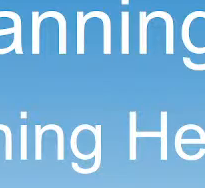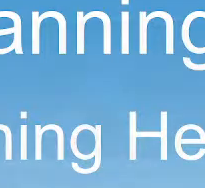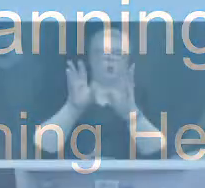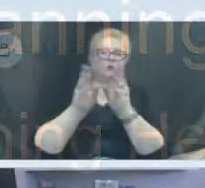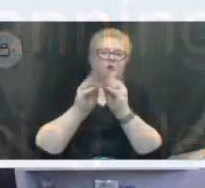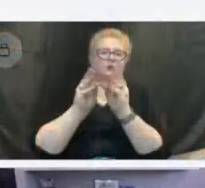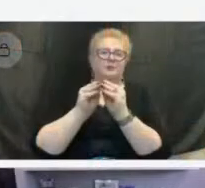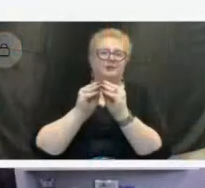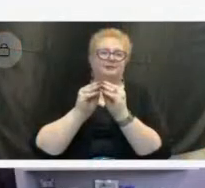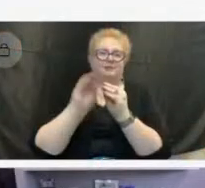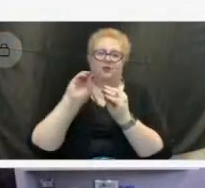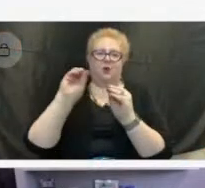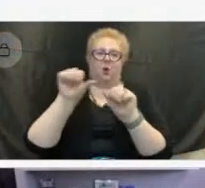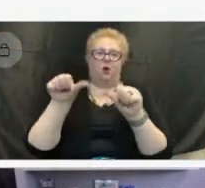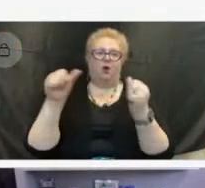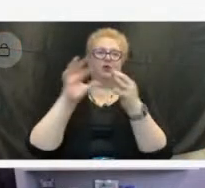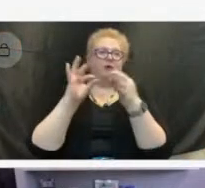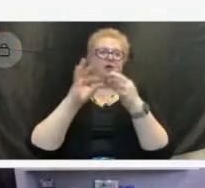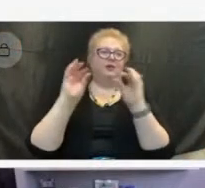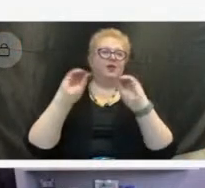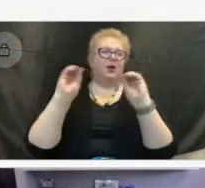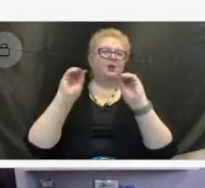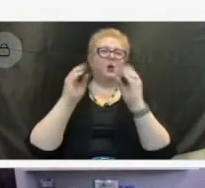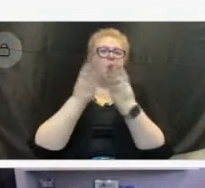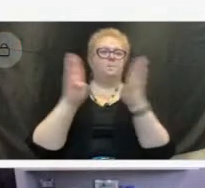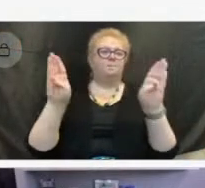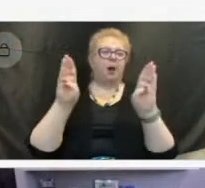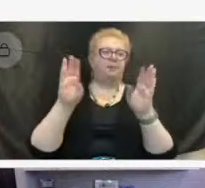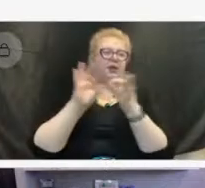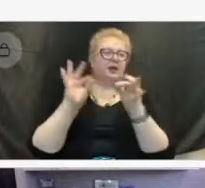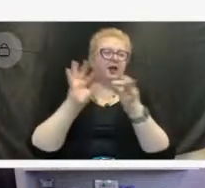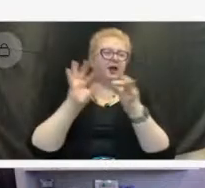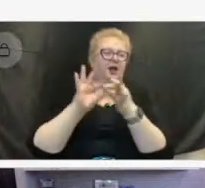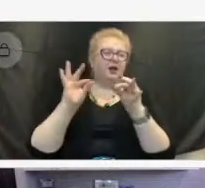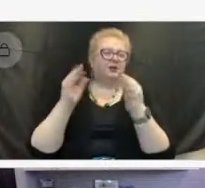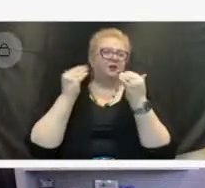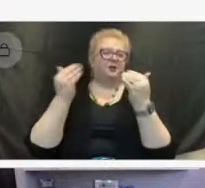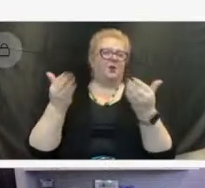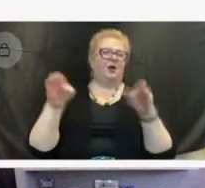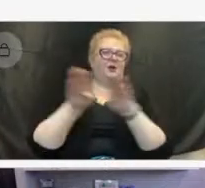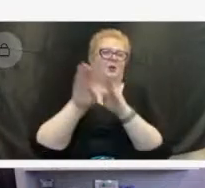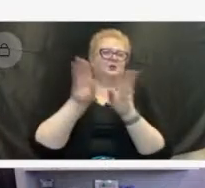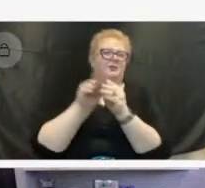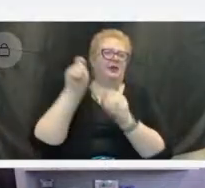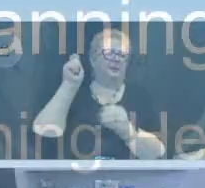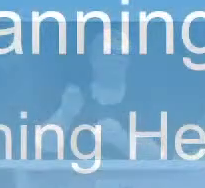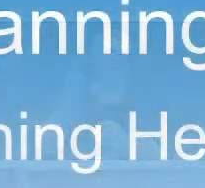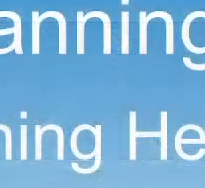if there's no other comments. Yes, if there are no public comments, we'll adjourn the meeting.